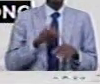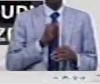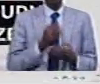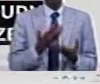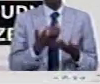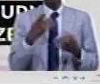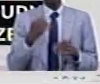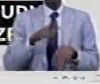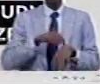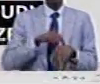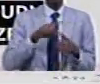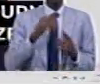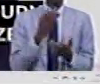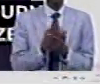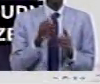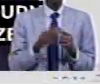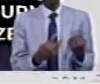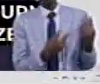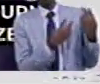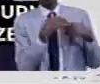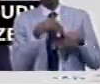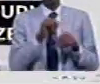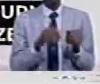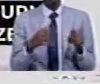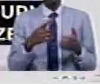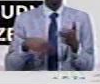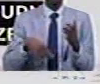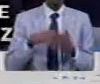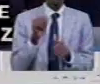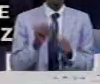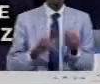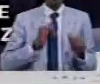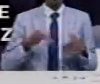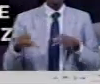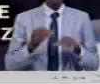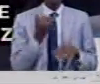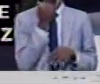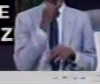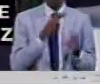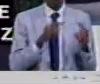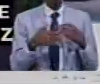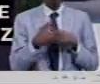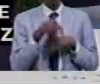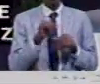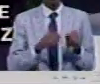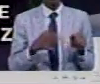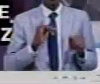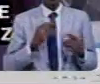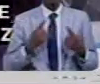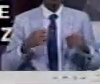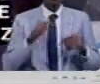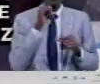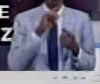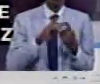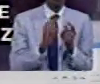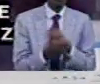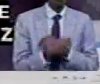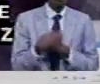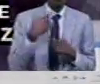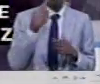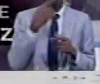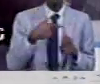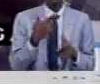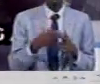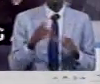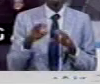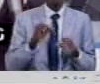turn. Who then do I mourn? When our plans fail to crystallize and our dreams fail to visualize. Our understanding fails to realize,